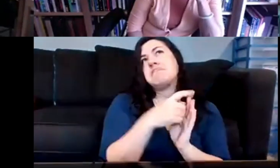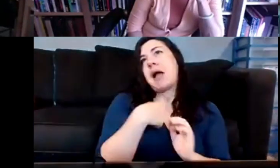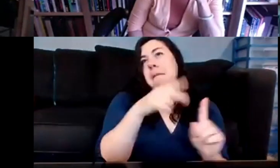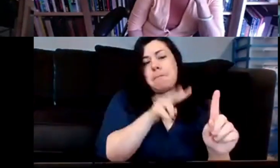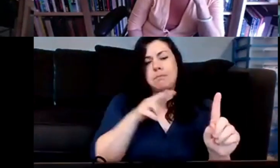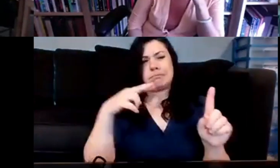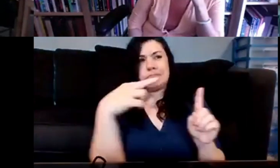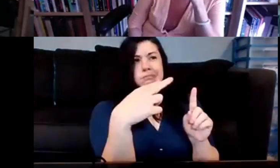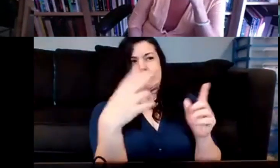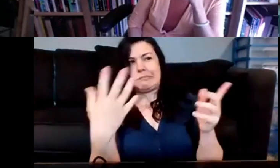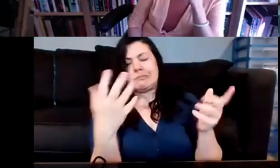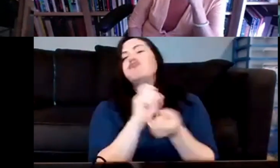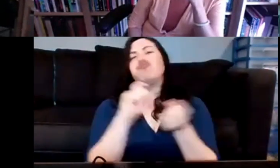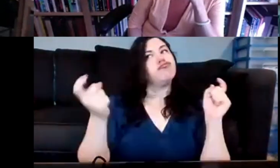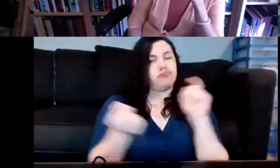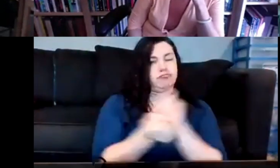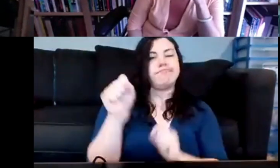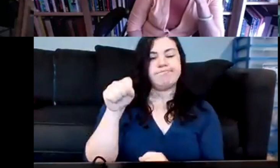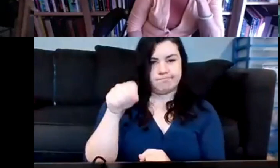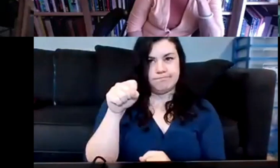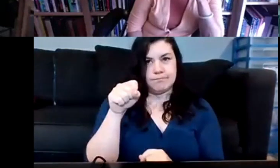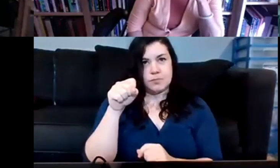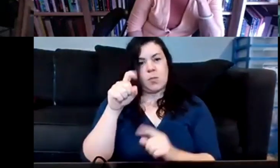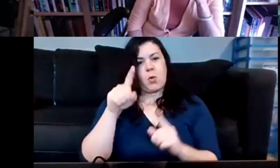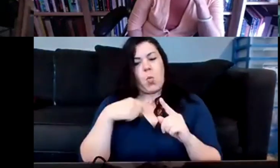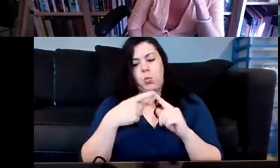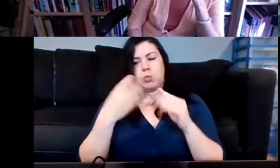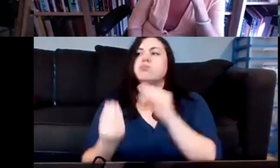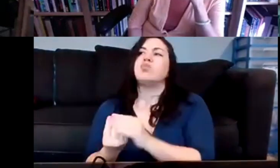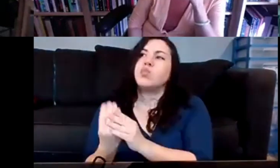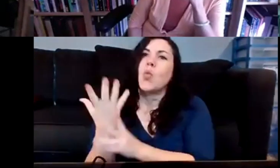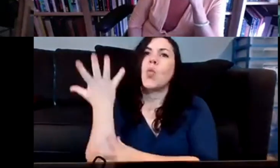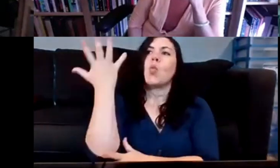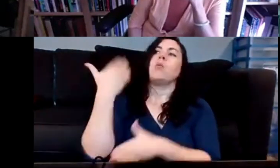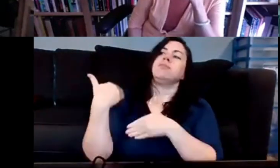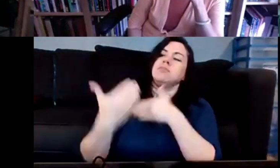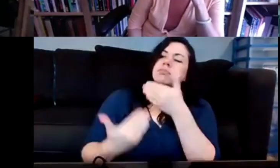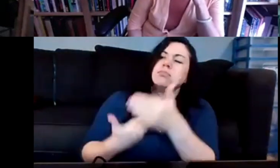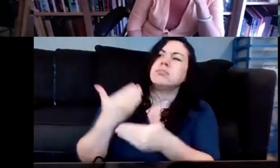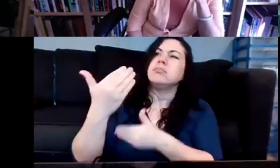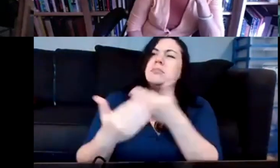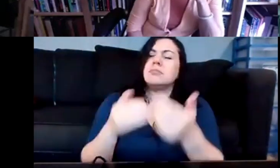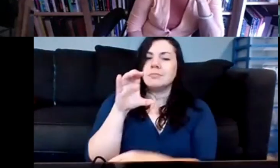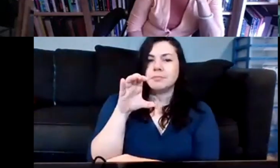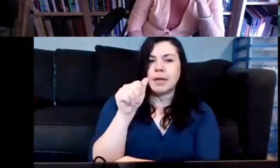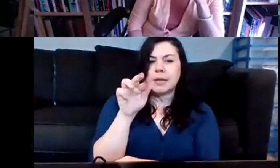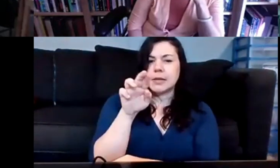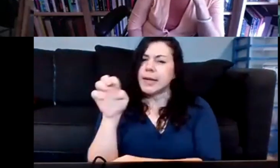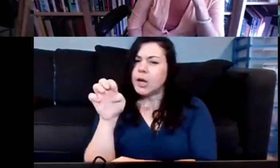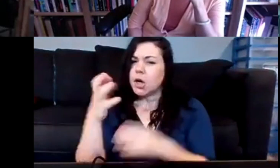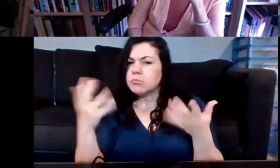but I think, as you grow and you understand what represents care, what is care, what is